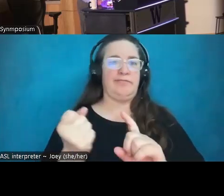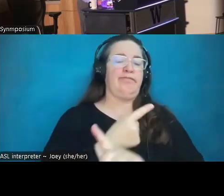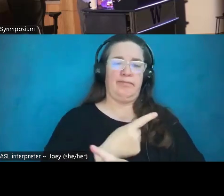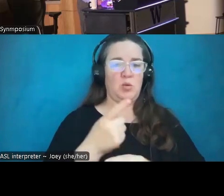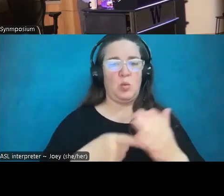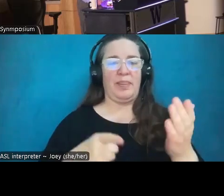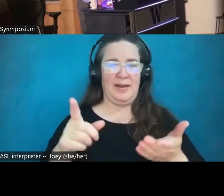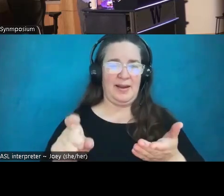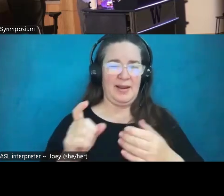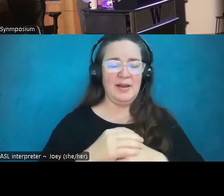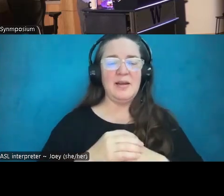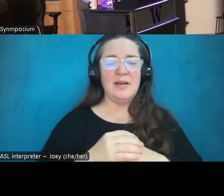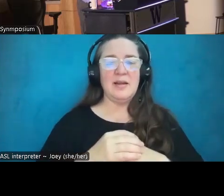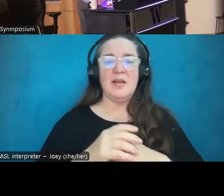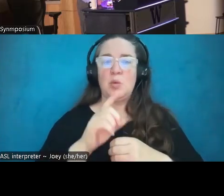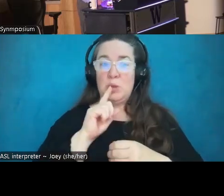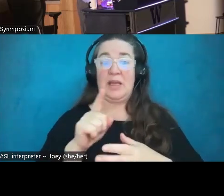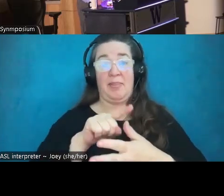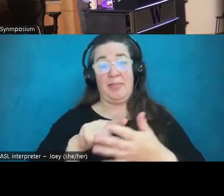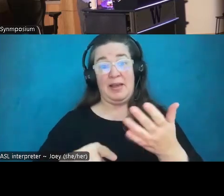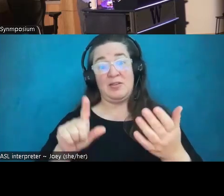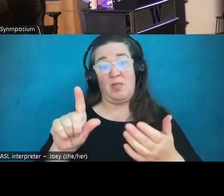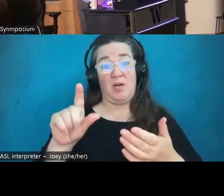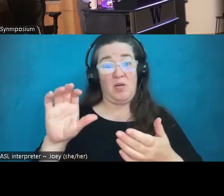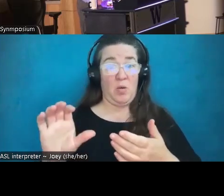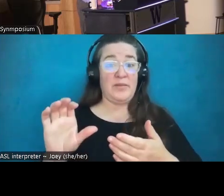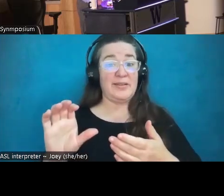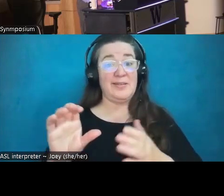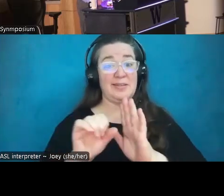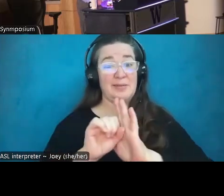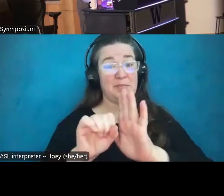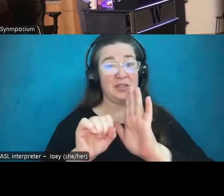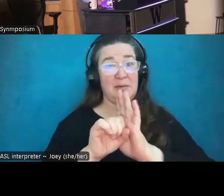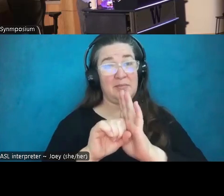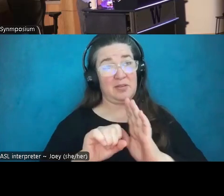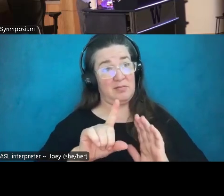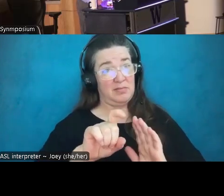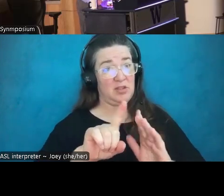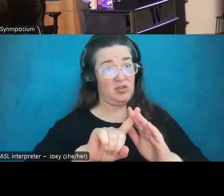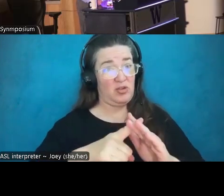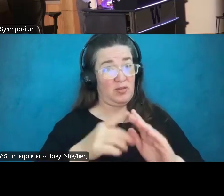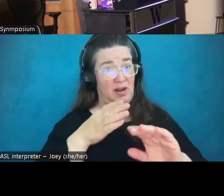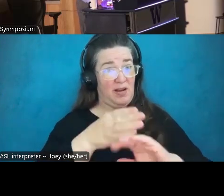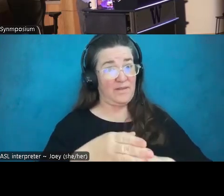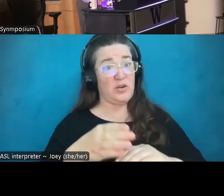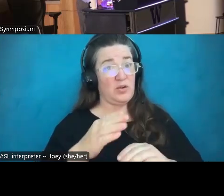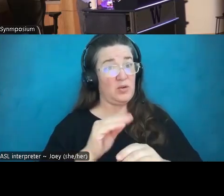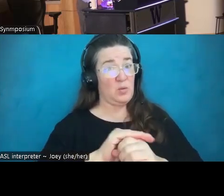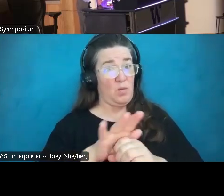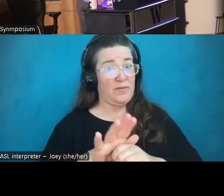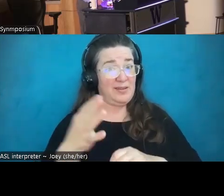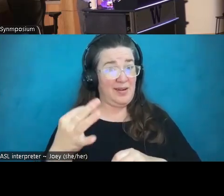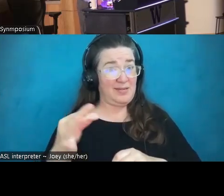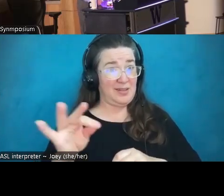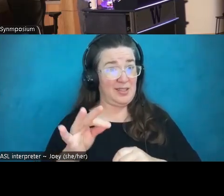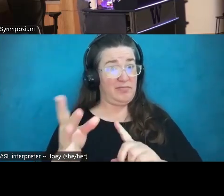key history is, did it start after COVID-19, right? Can you pin that down? Or something that sort of seemed a lot like